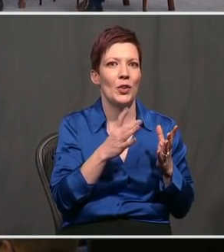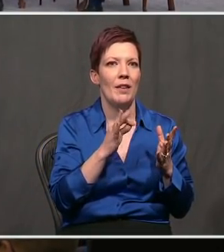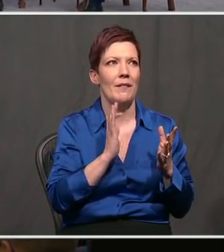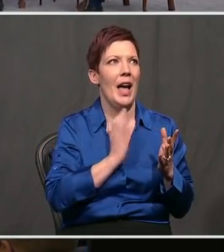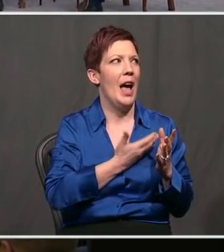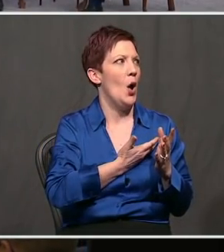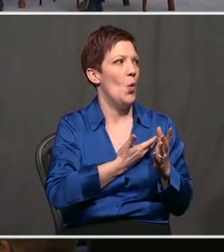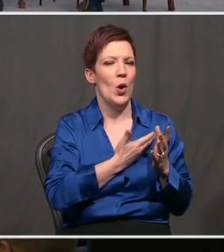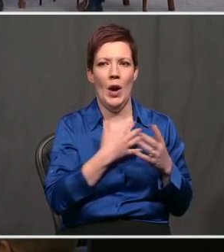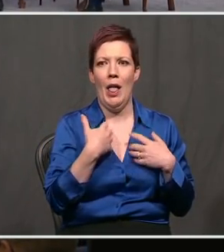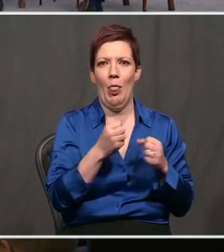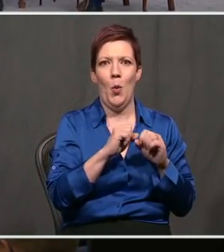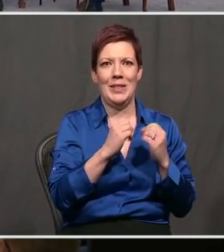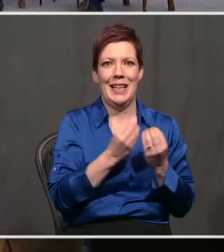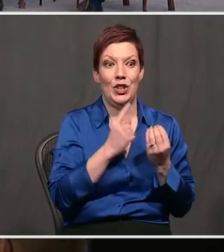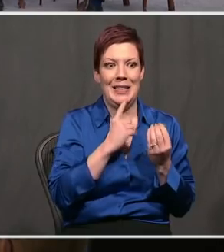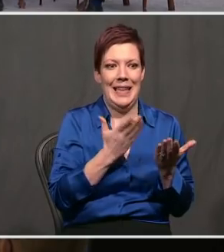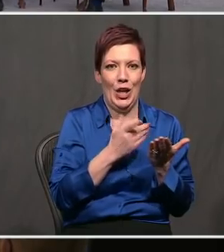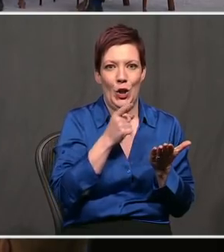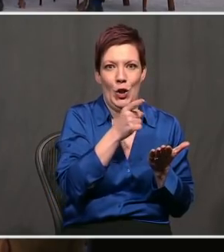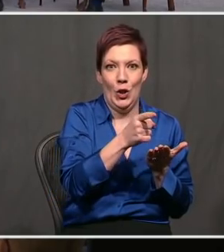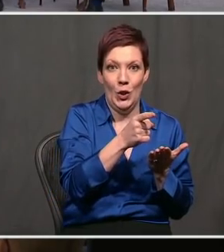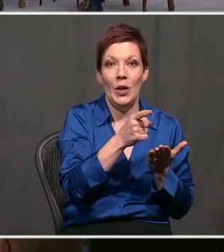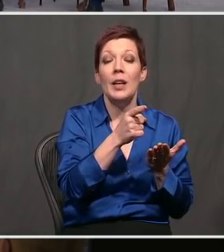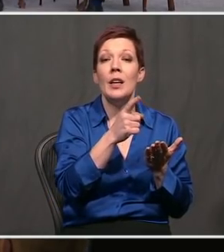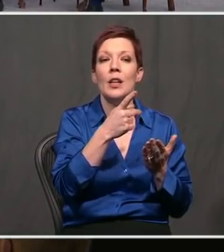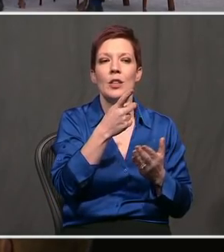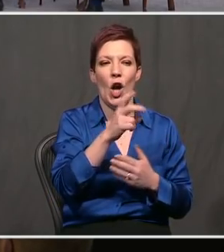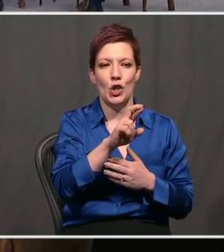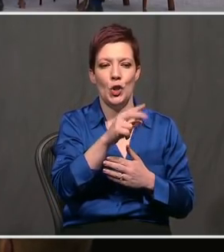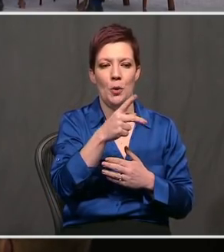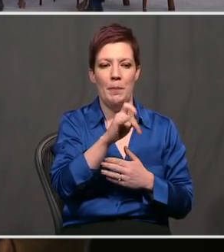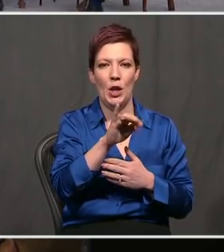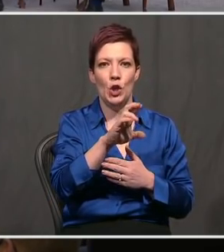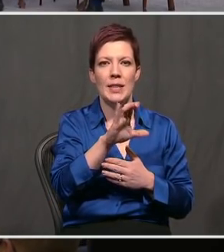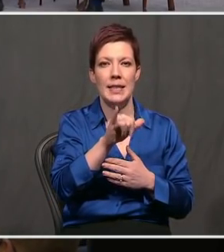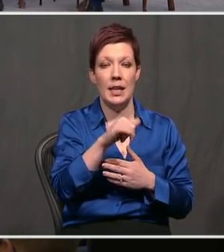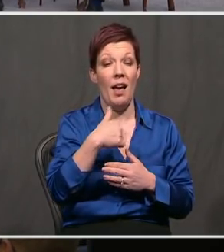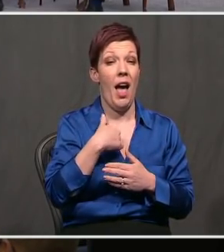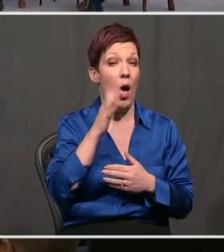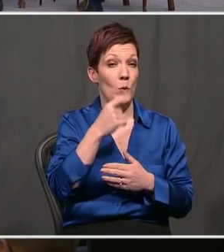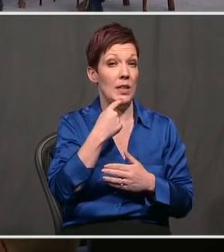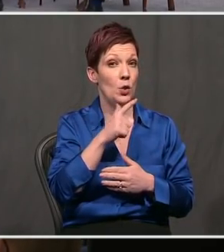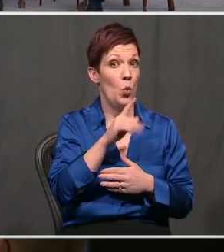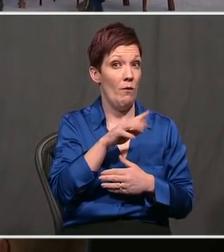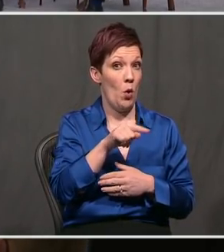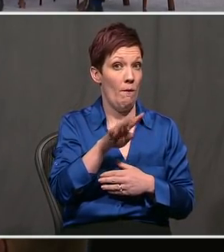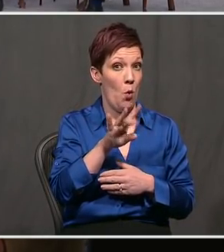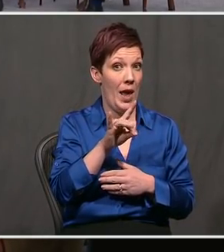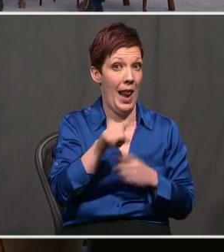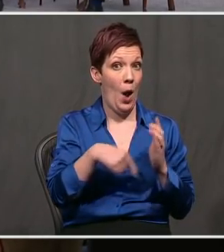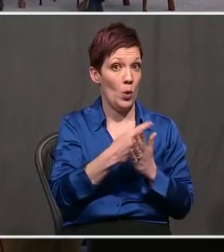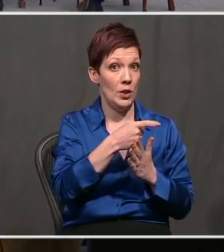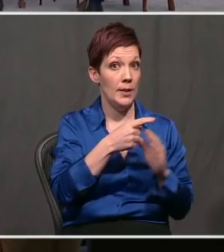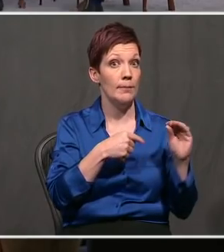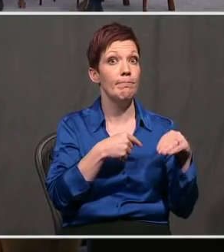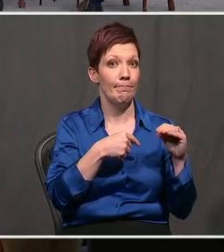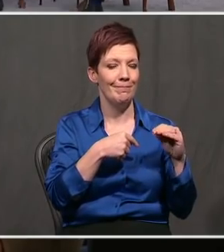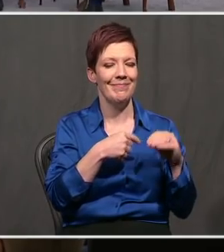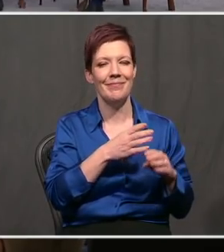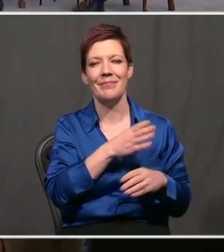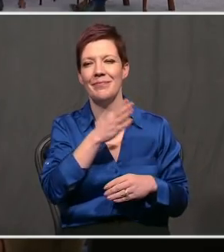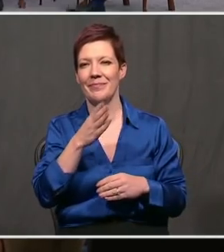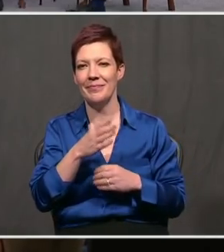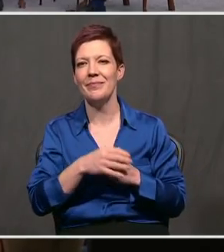is here. She probably could answer that. But I'm going to say, Dr. Piercy, that we can do it in 24 to 48 hours. Yes, sir. Wow. Governor, same thing.